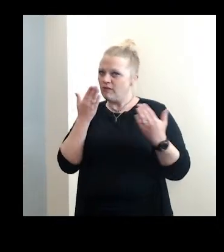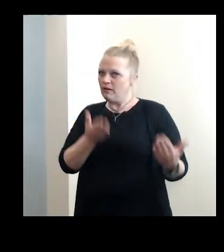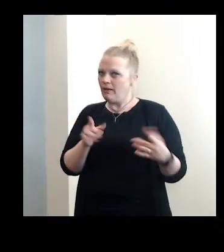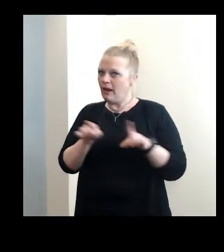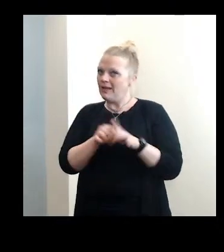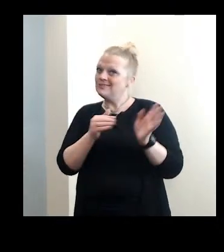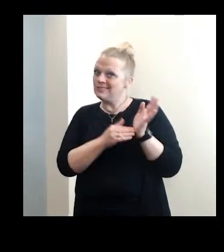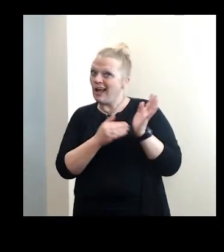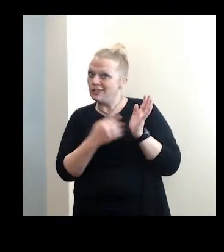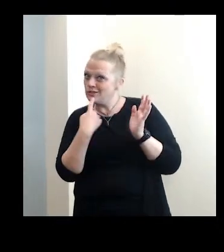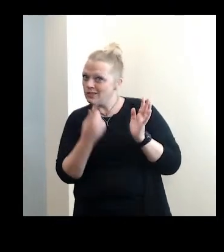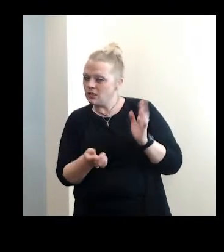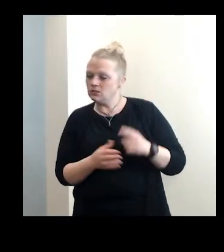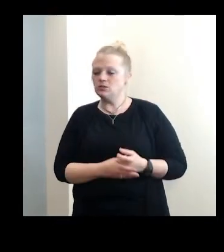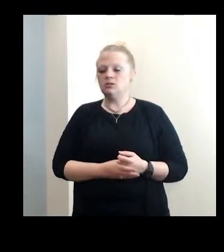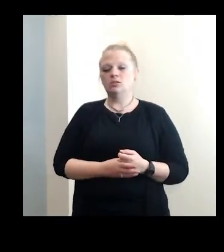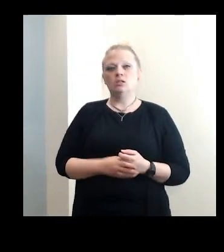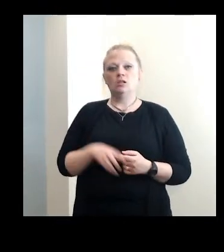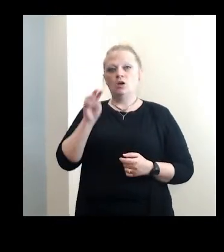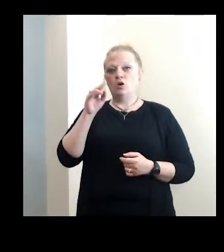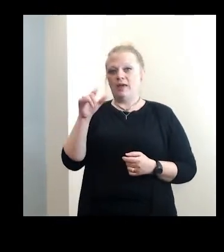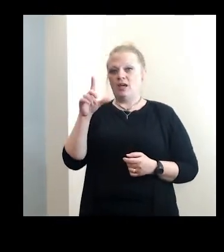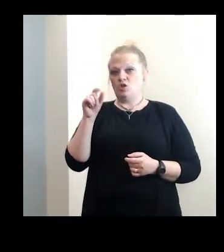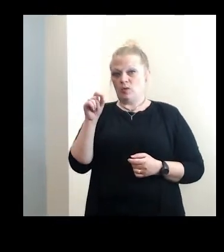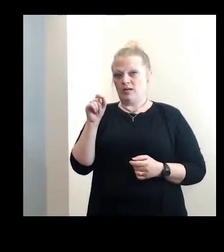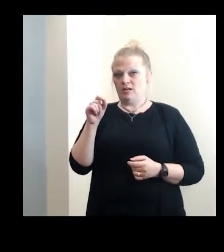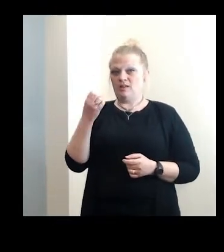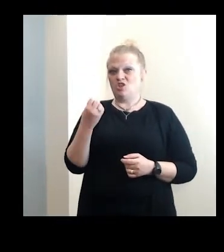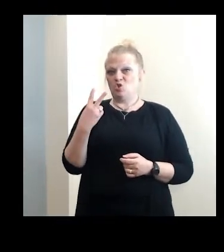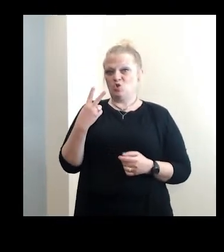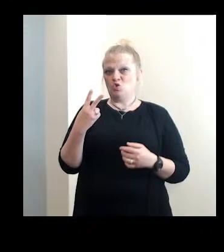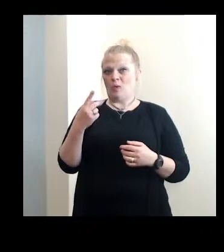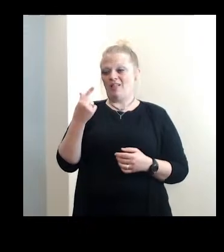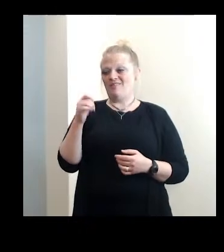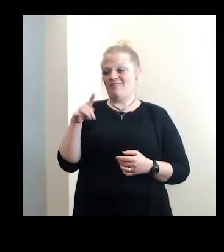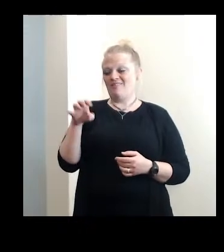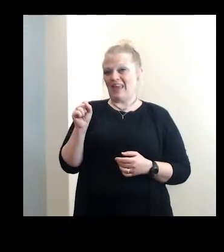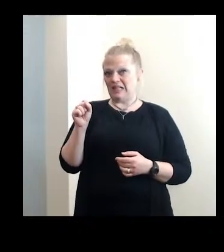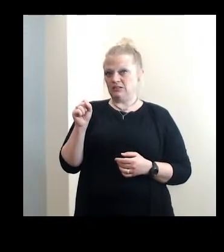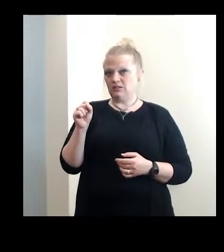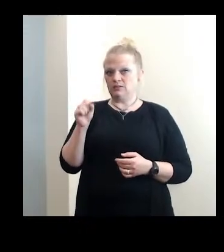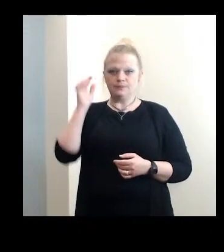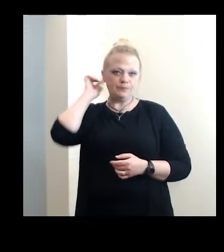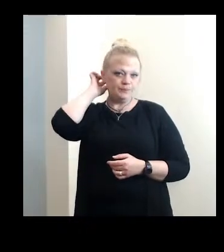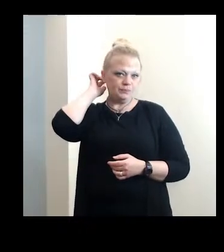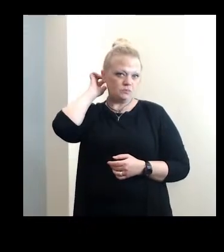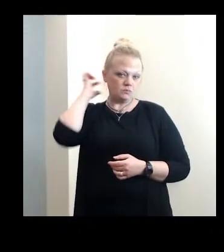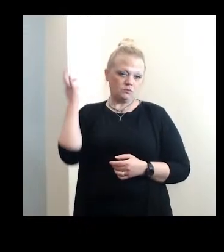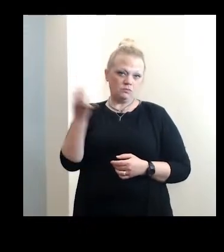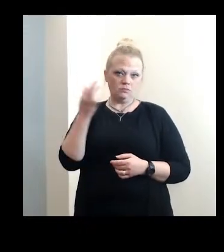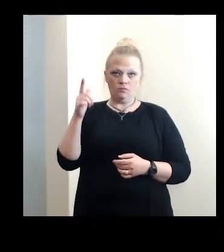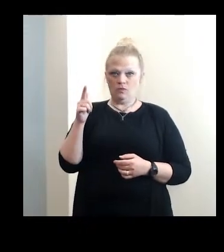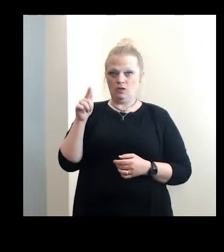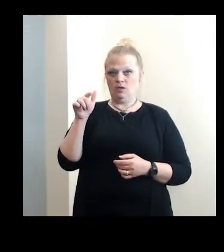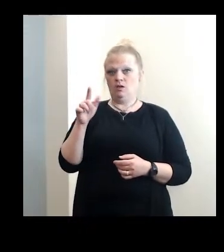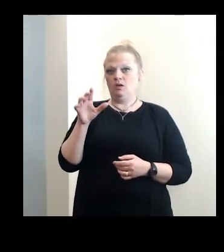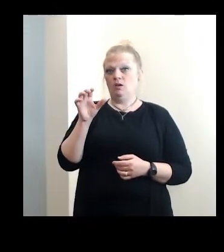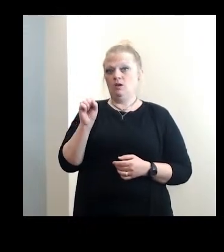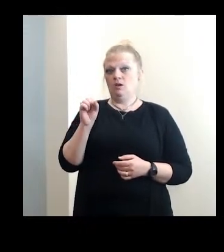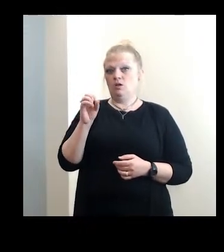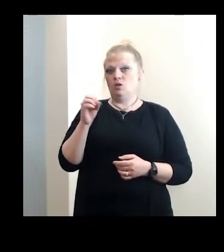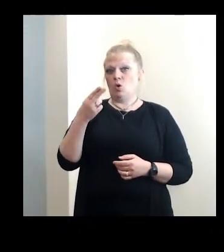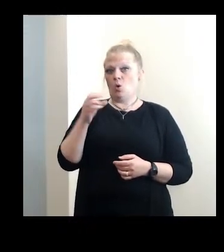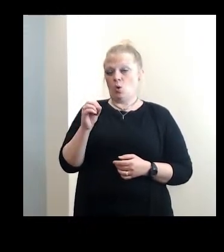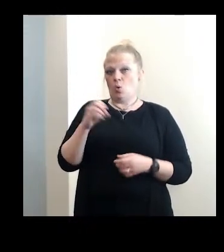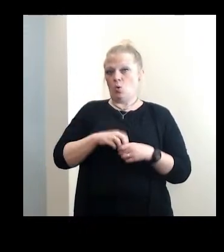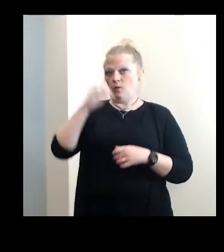doctor says. So on May 20th, we're going to be at 12 Gates Brewing Company. On Friday, on the 21st, we're going to be at Soho